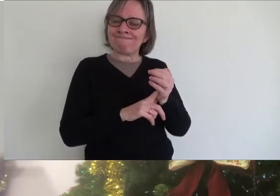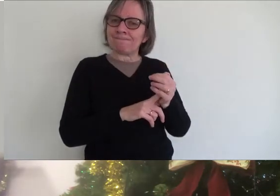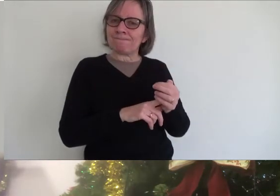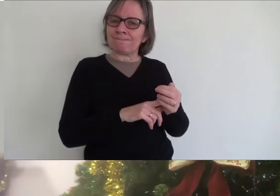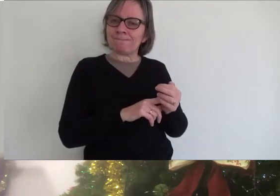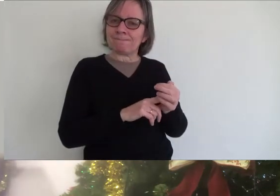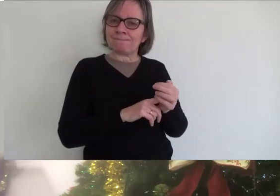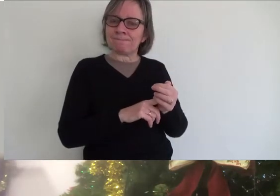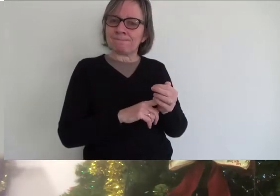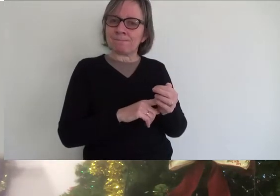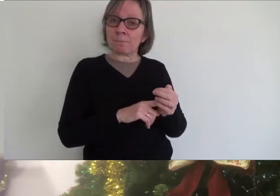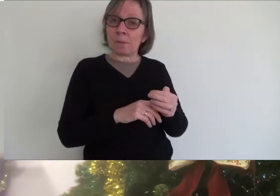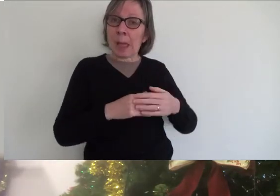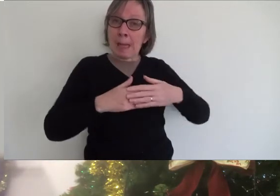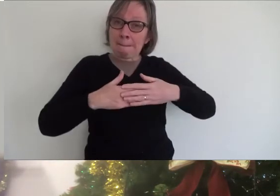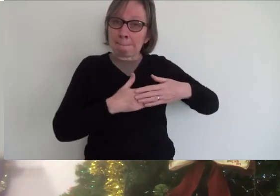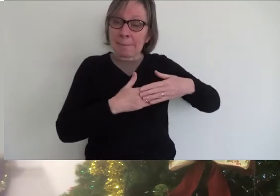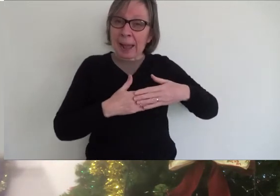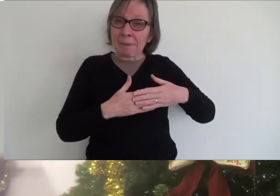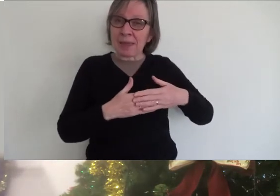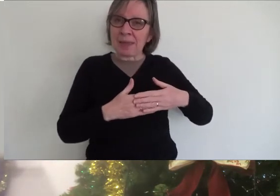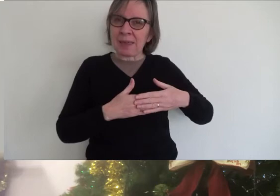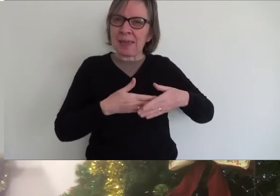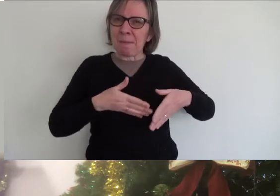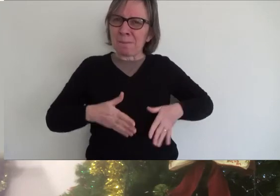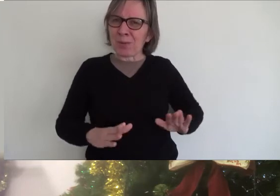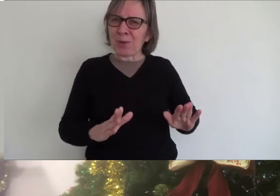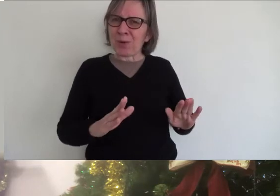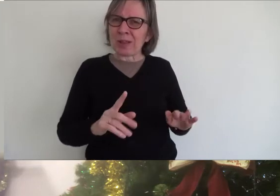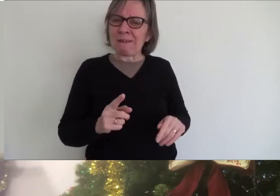to the Gentiles, to the non-Jews.